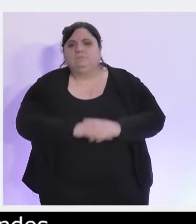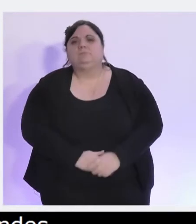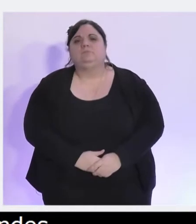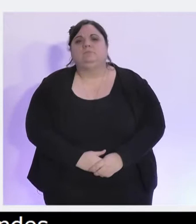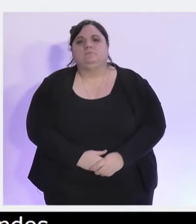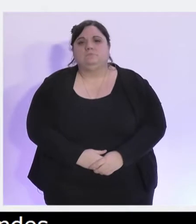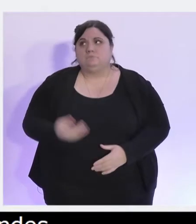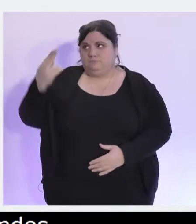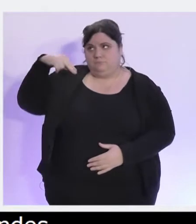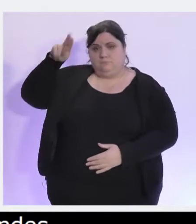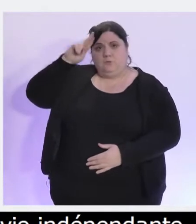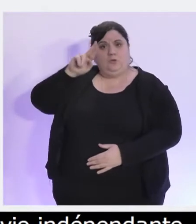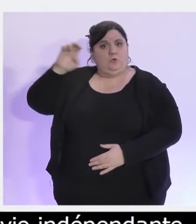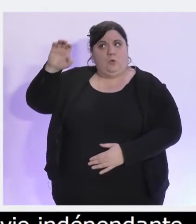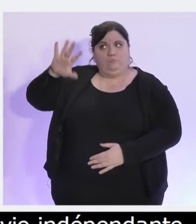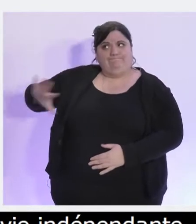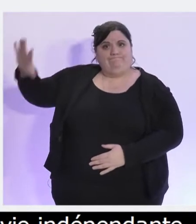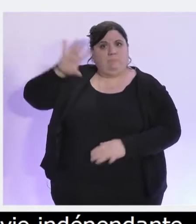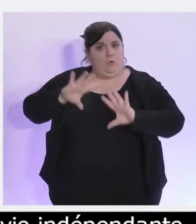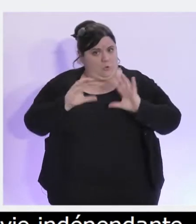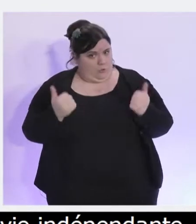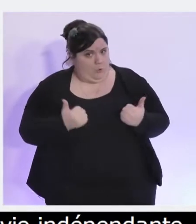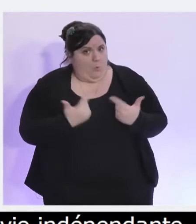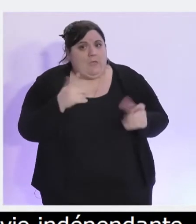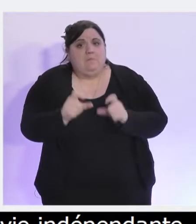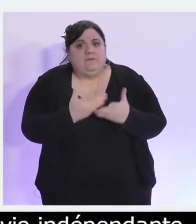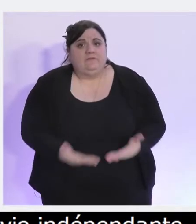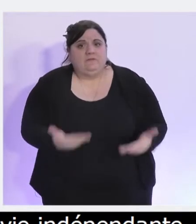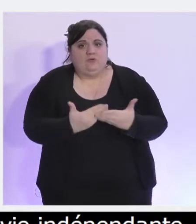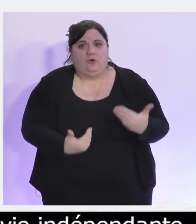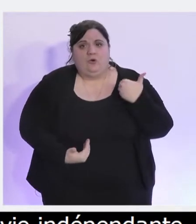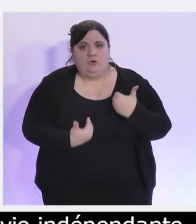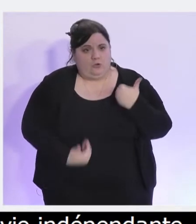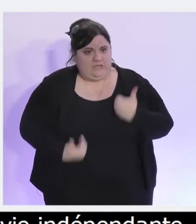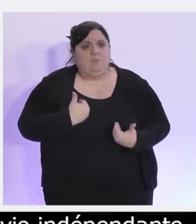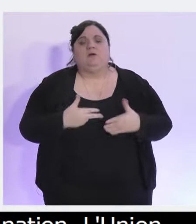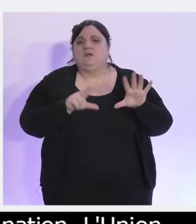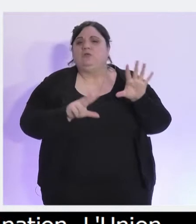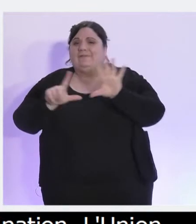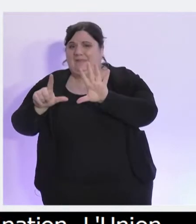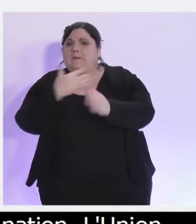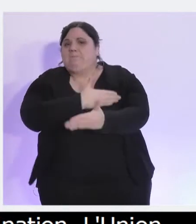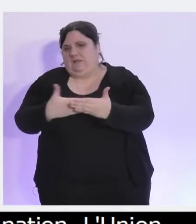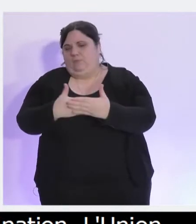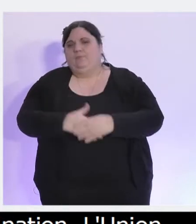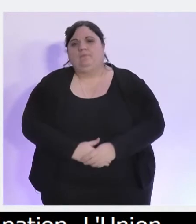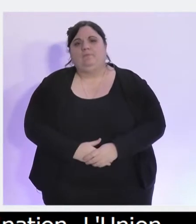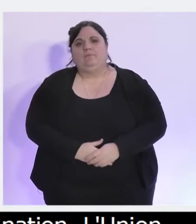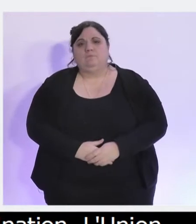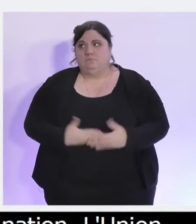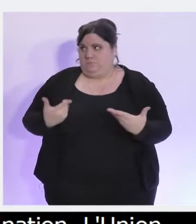The European Union has more than 27,000 handicapped people, so